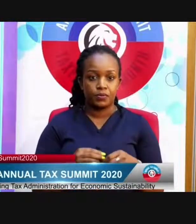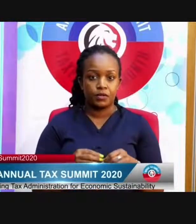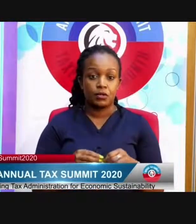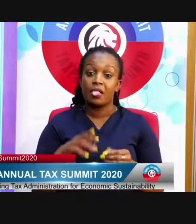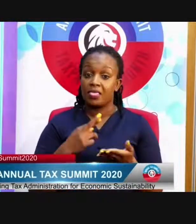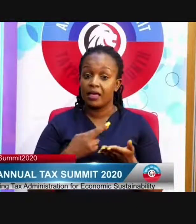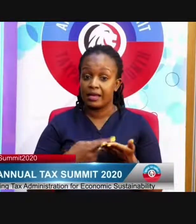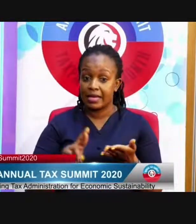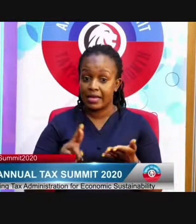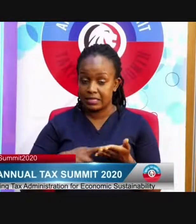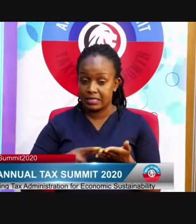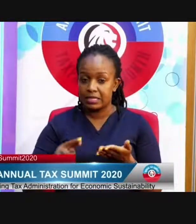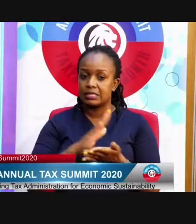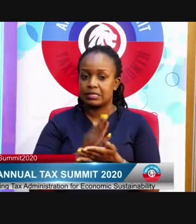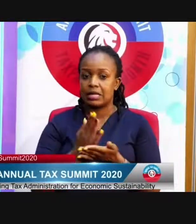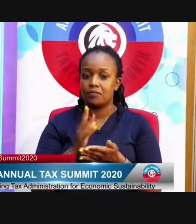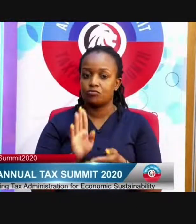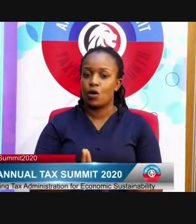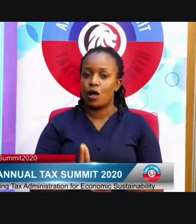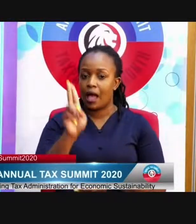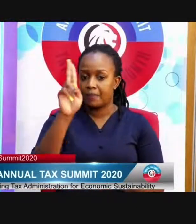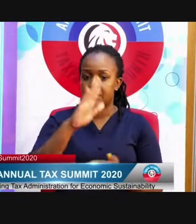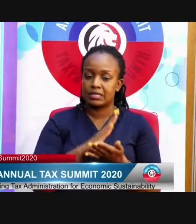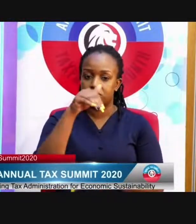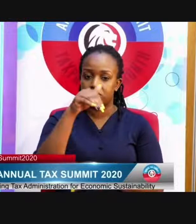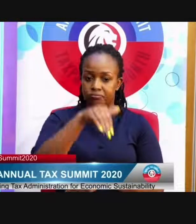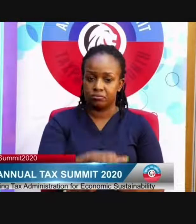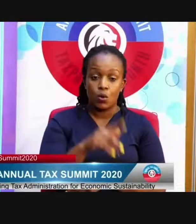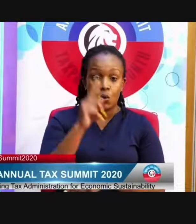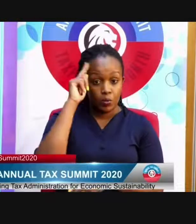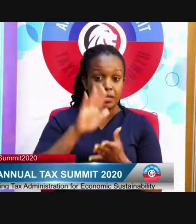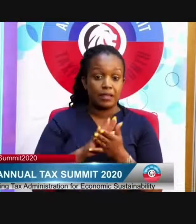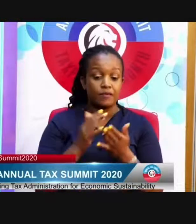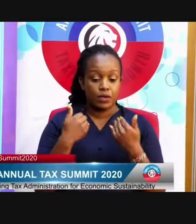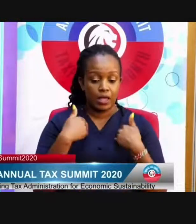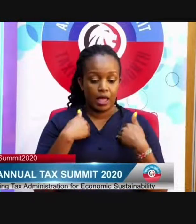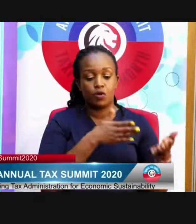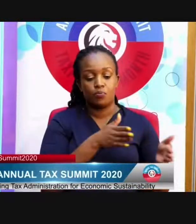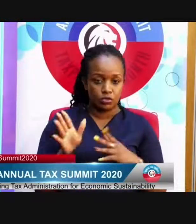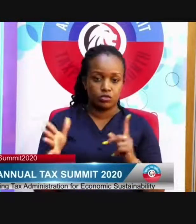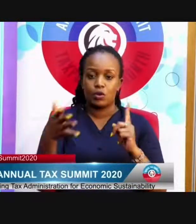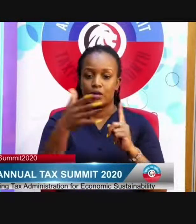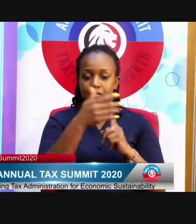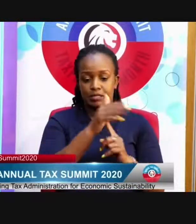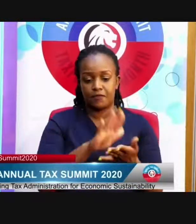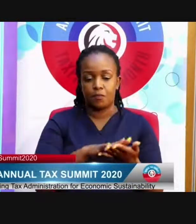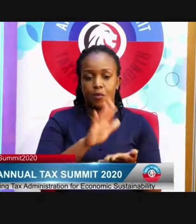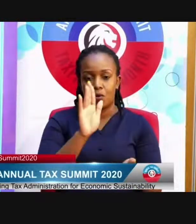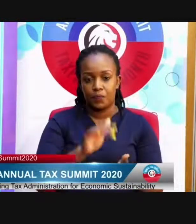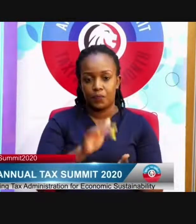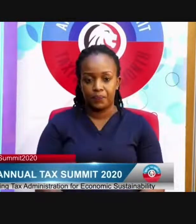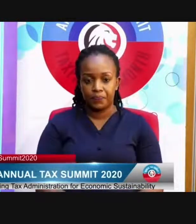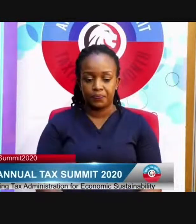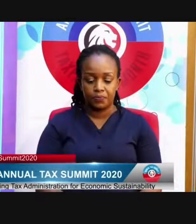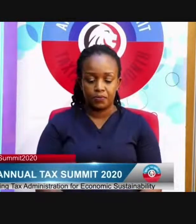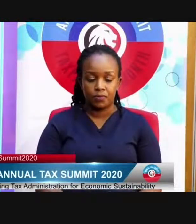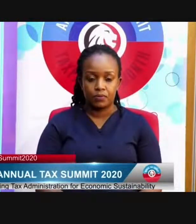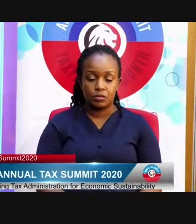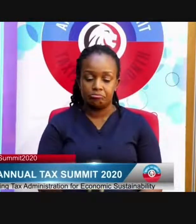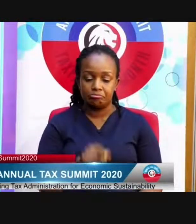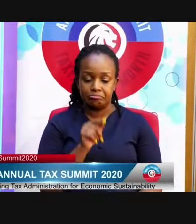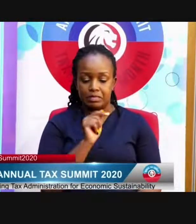we believe that there are opportunities for us to get to that level. So that's the impact that we have